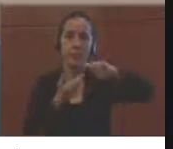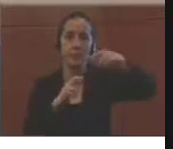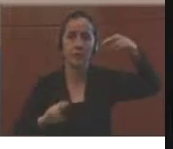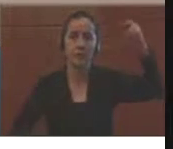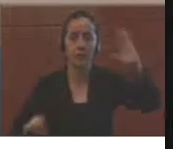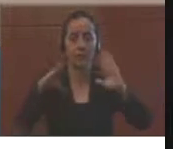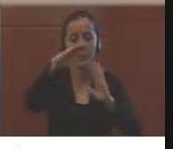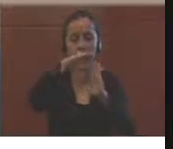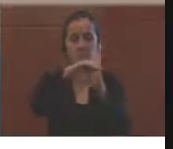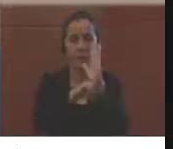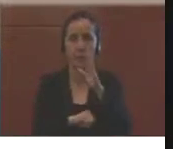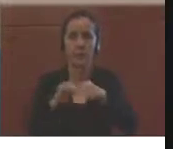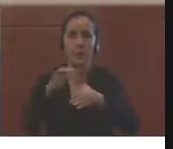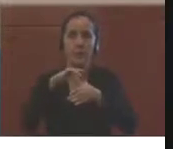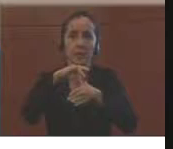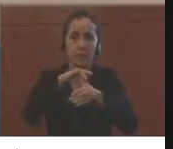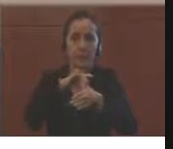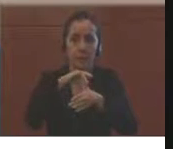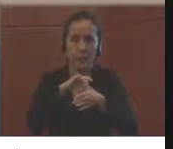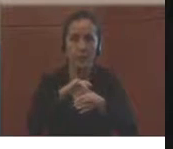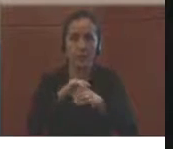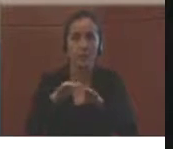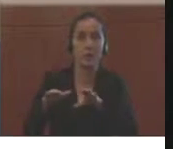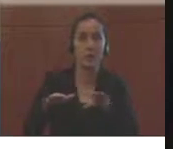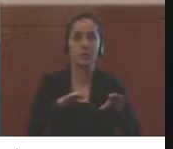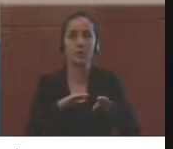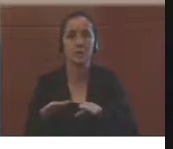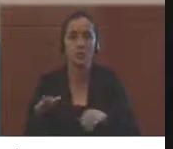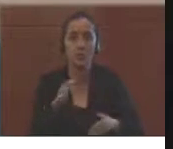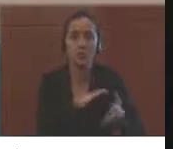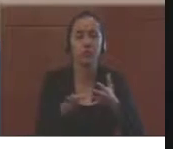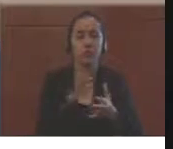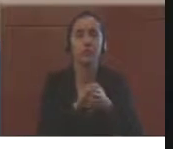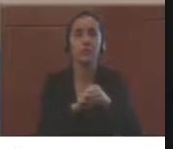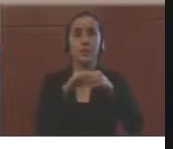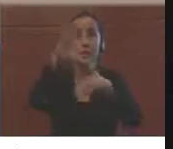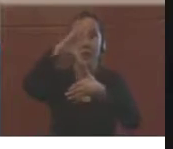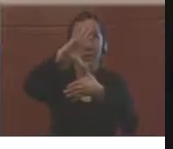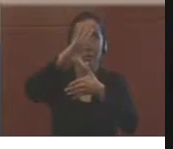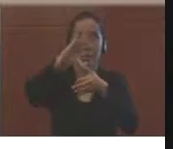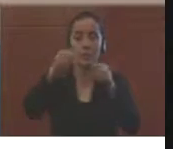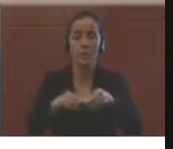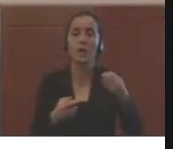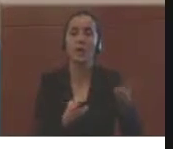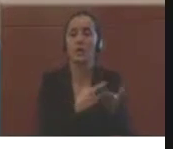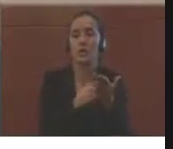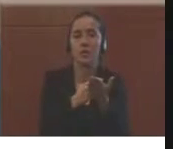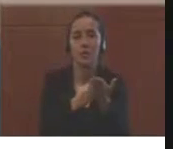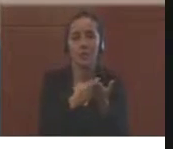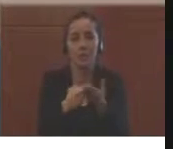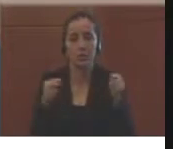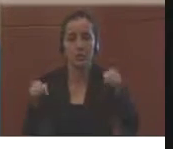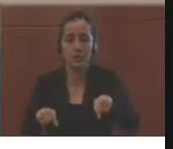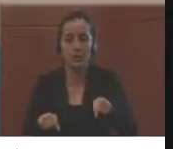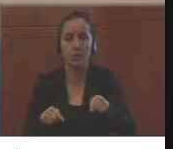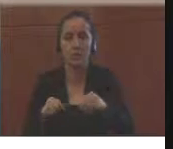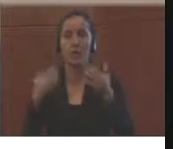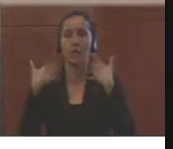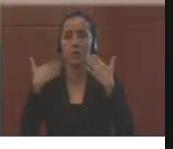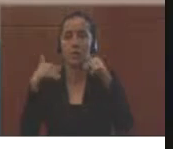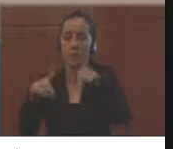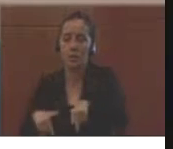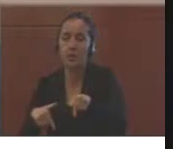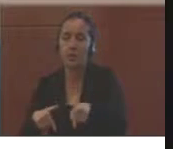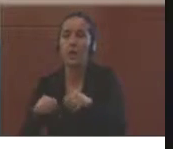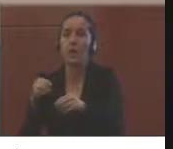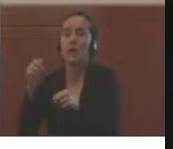for Disaster Risk Reduction in the Americas, meeting in Guayaquil, Ecuador, from May 27th